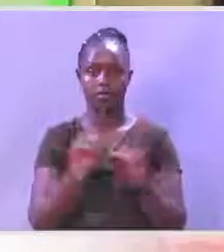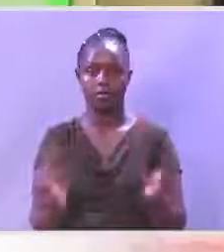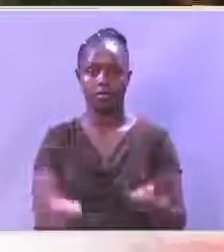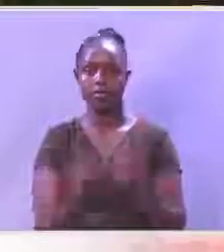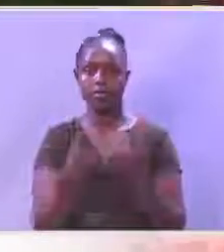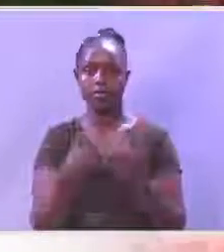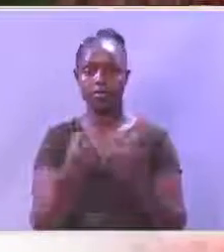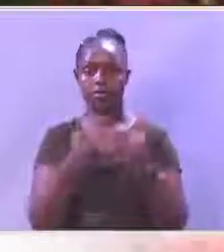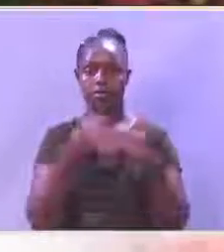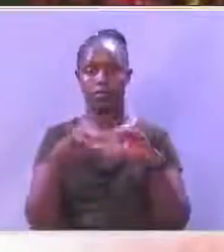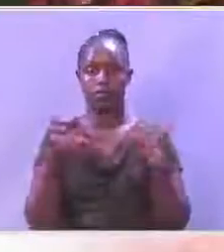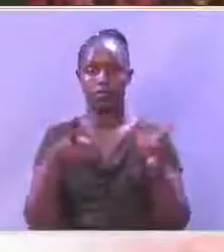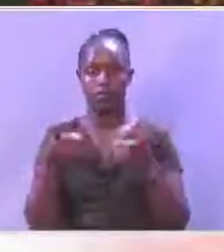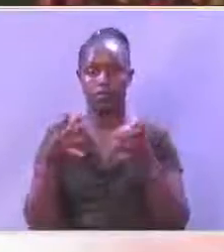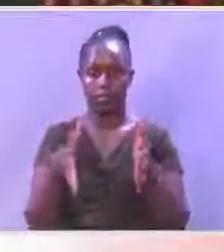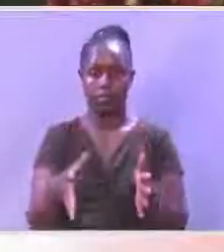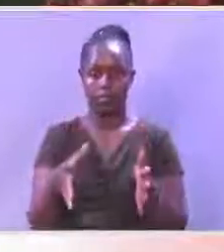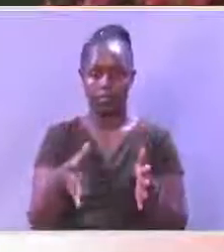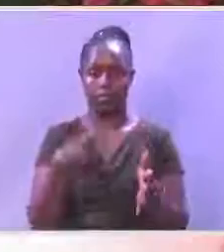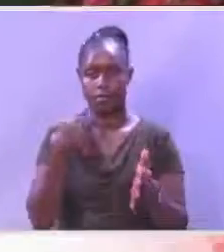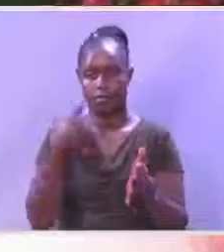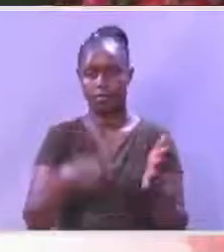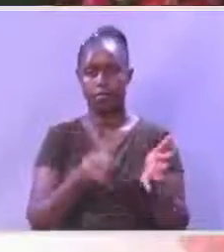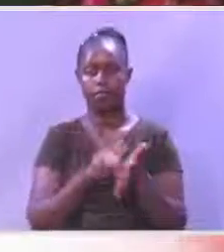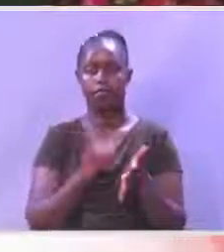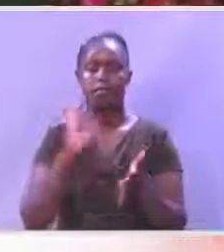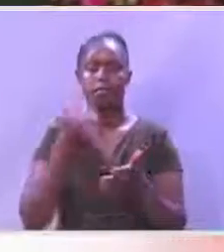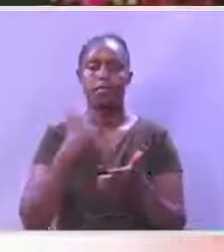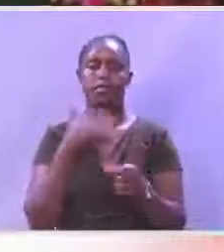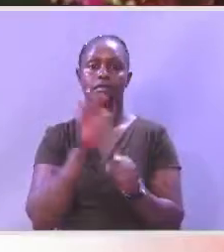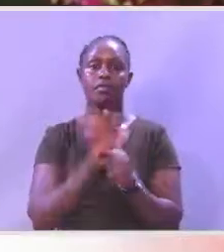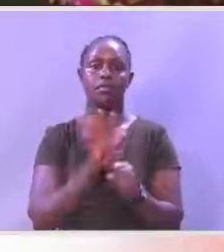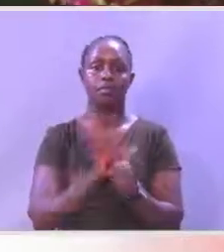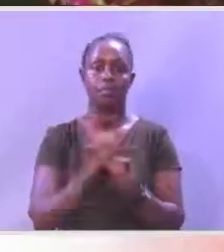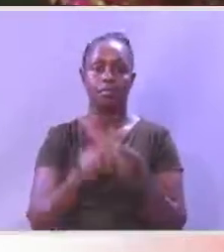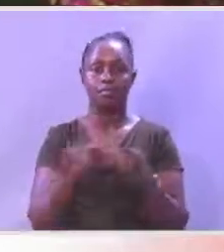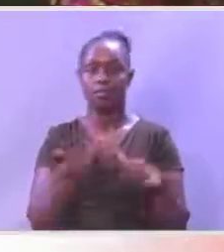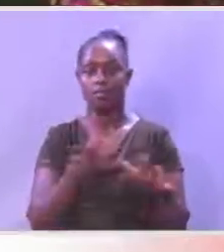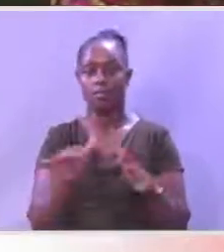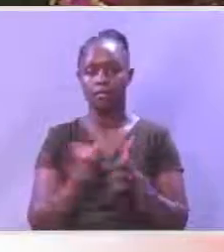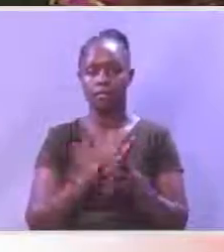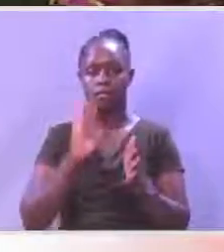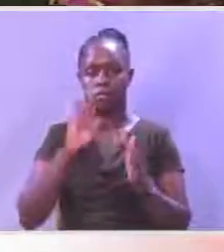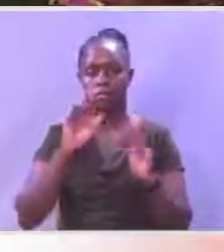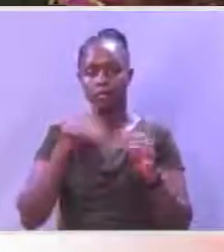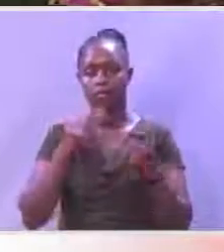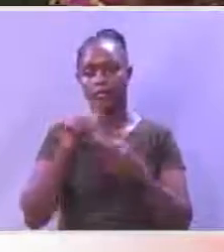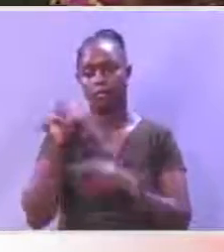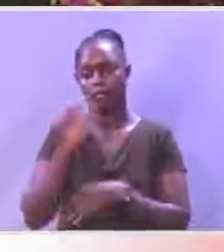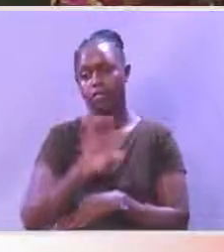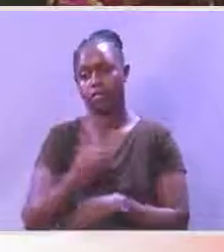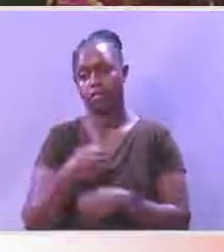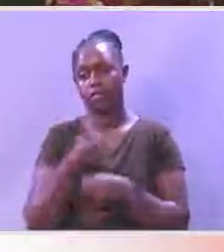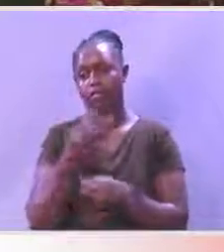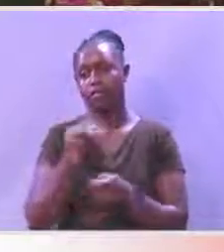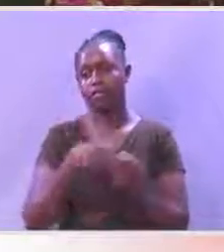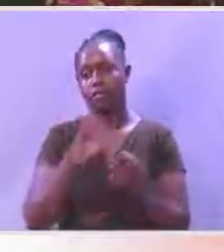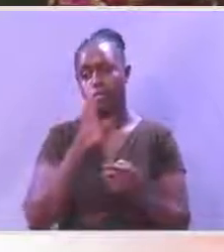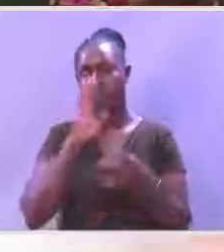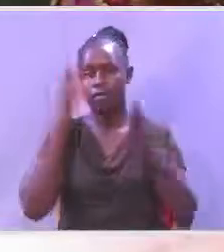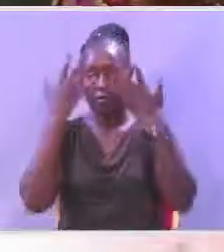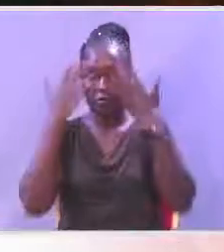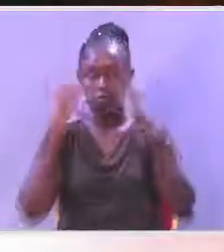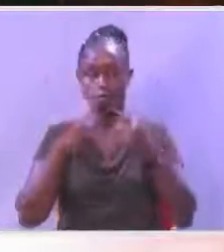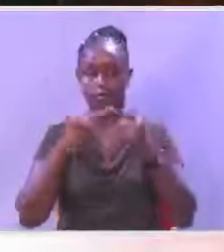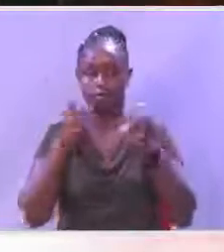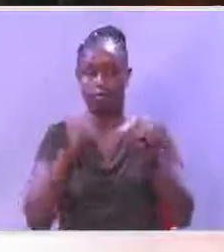their marketing director, Moses Njoroge, said that there will be a lot of promotions that they will be giving to other customers to make them be aware of the